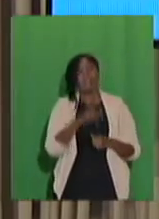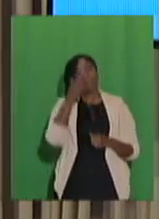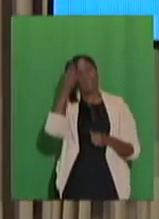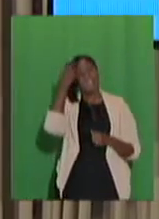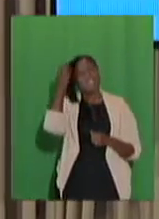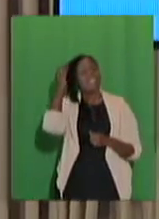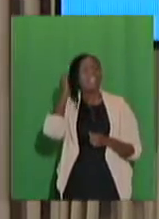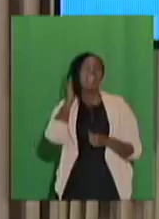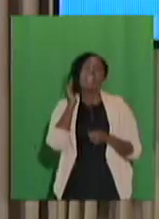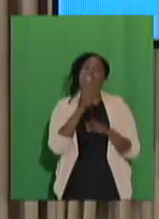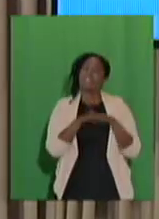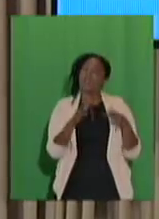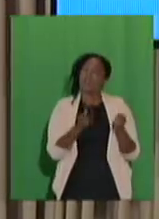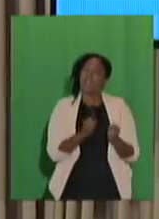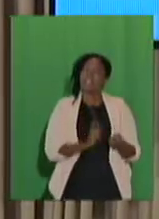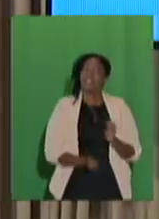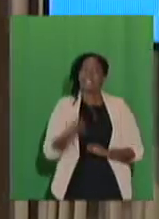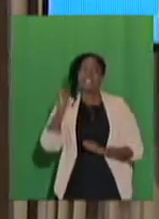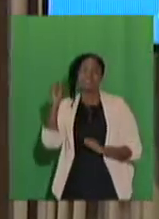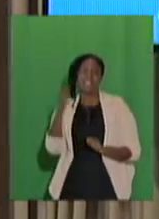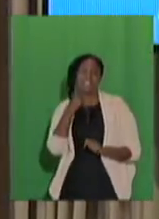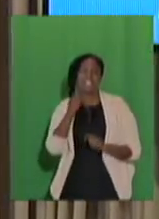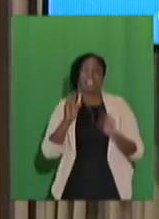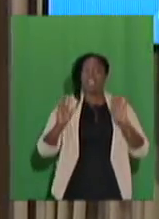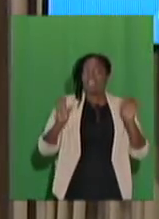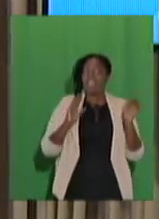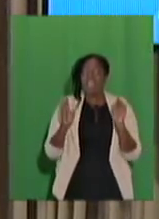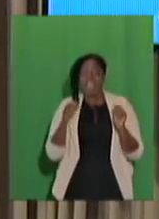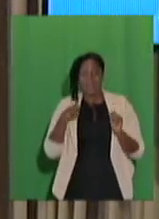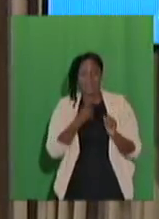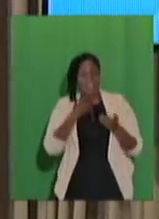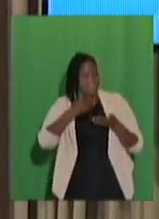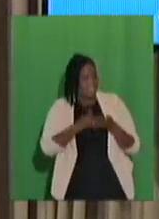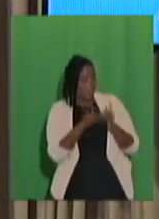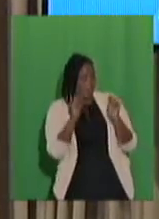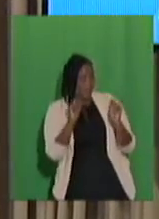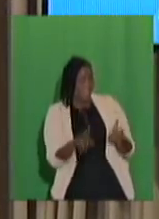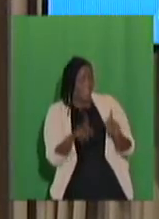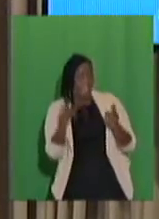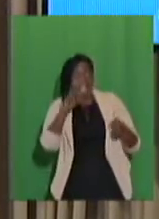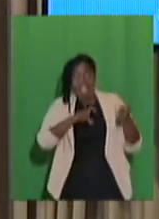the bandwagon of using experimental treatments.